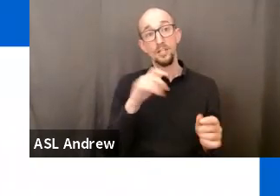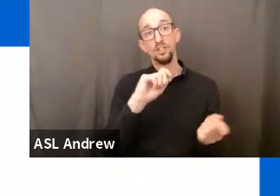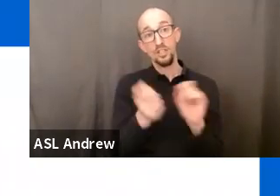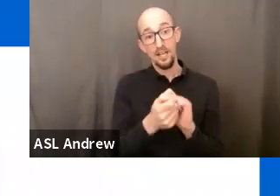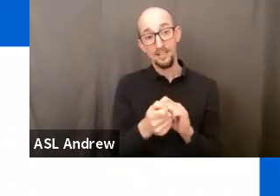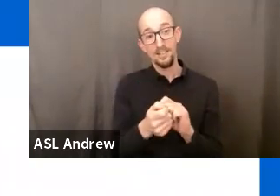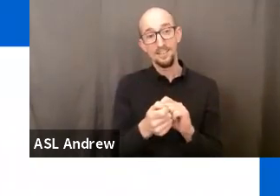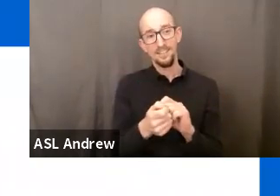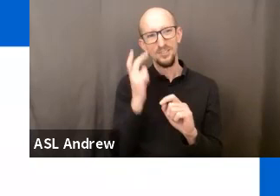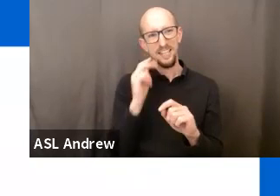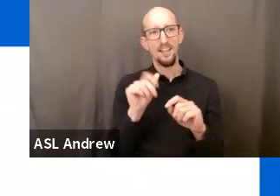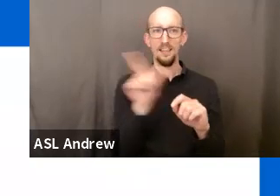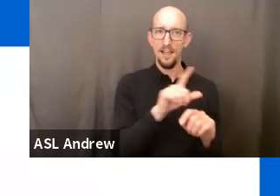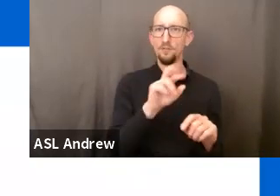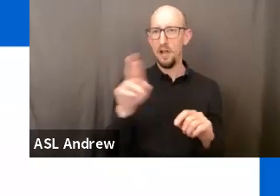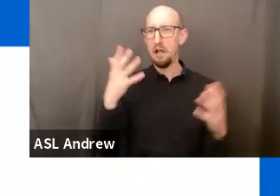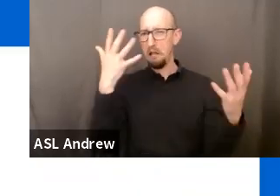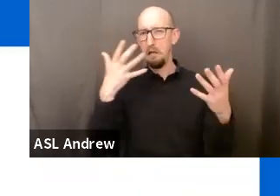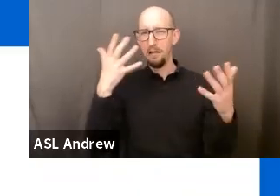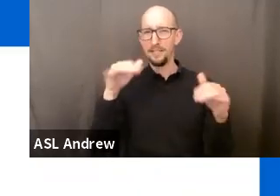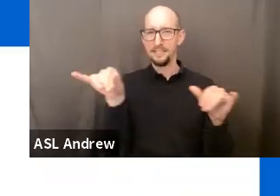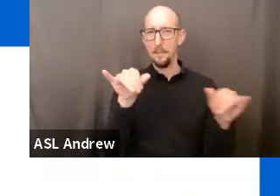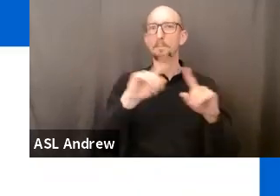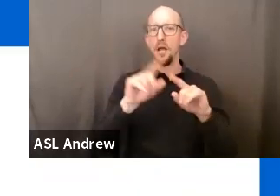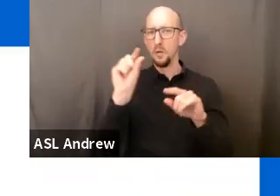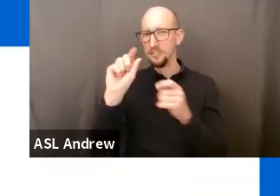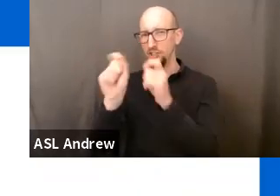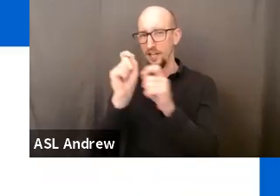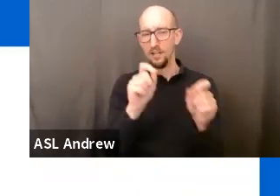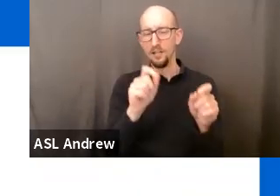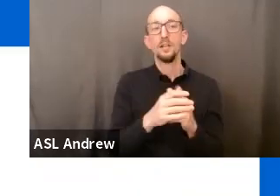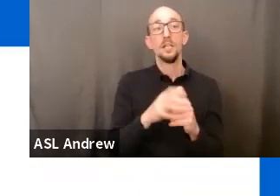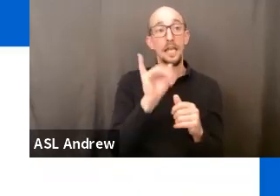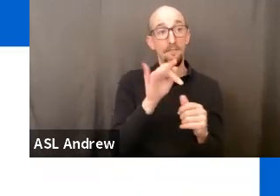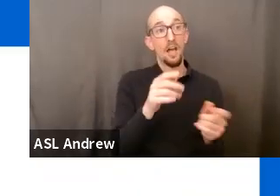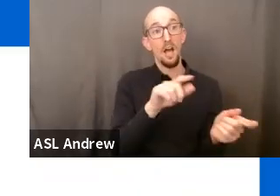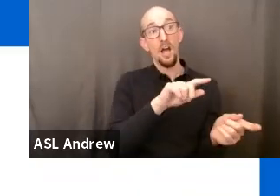one and the right one, the change went towards